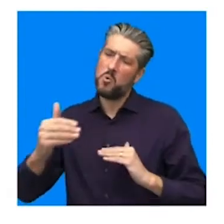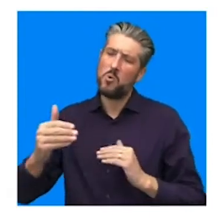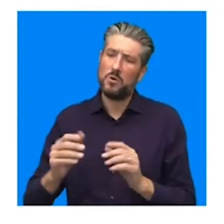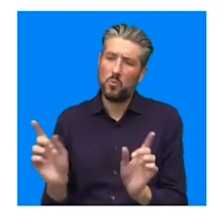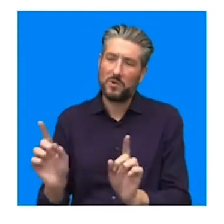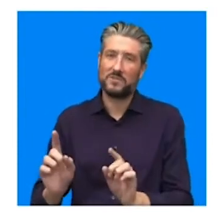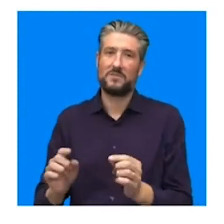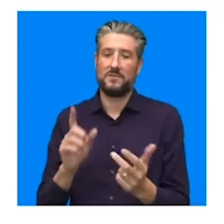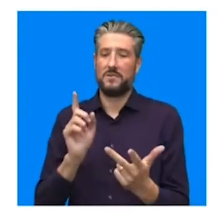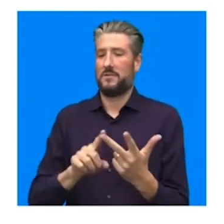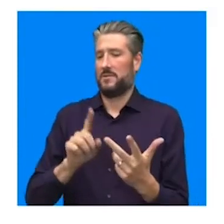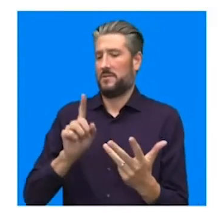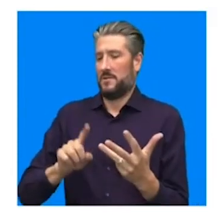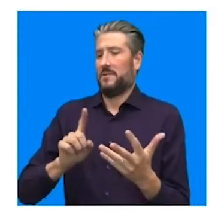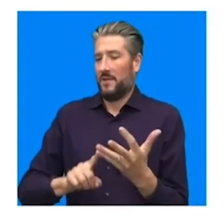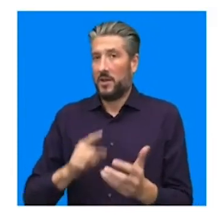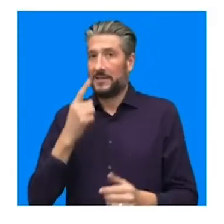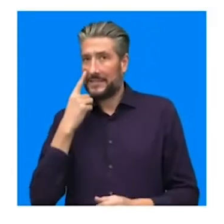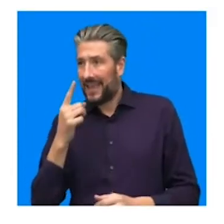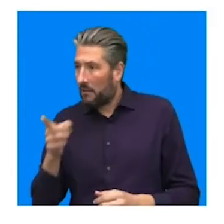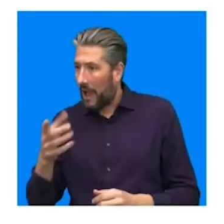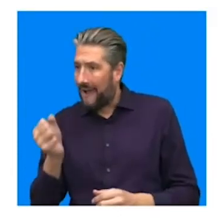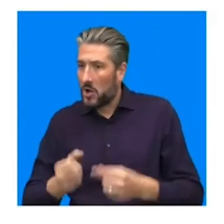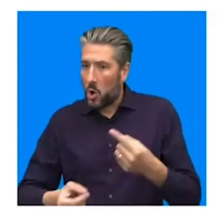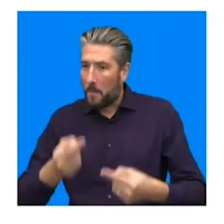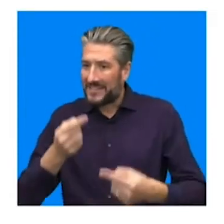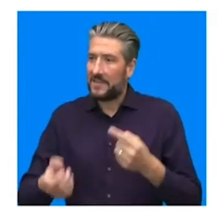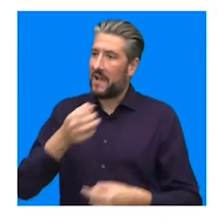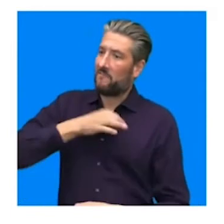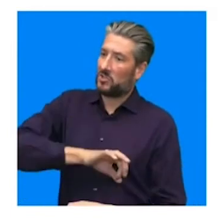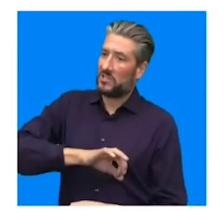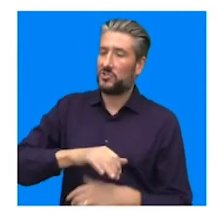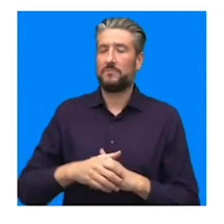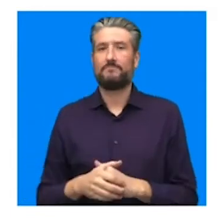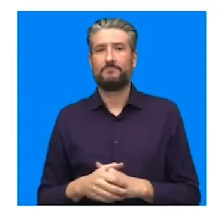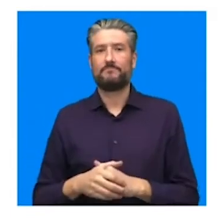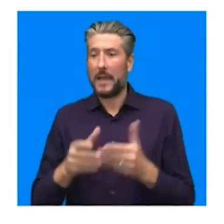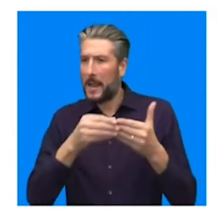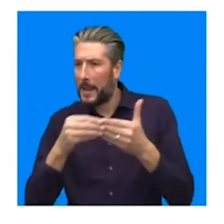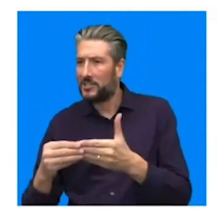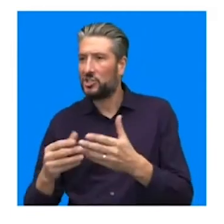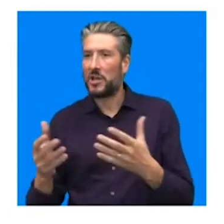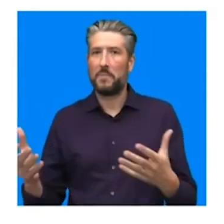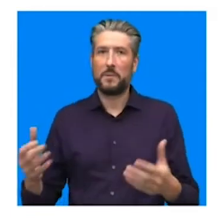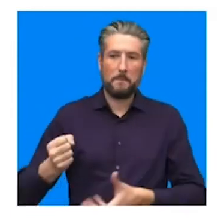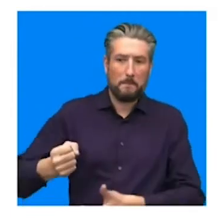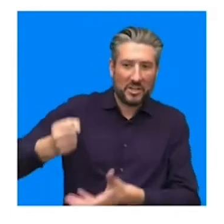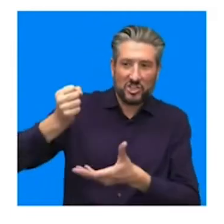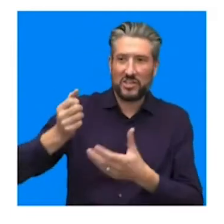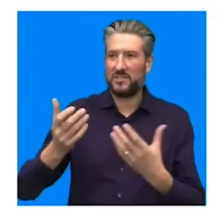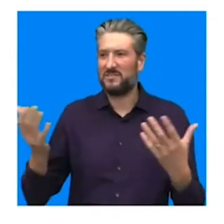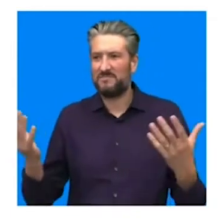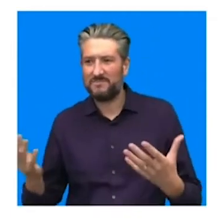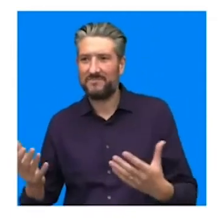inclusive city as a competitive advantage. What's the role of leadership and budget, obviously, in the city in supporting a commitment to